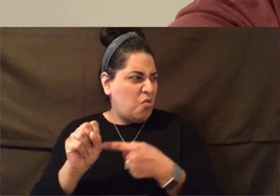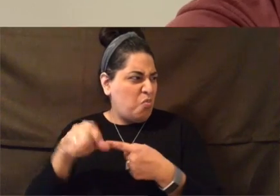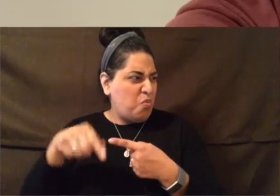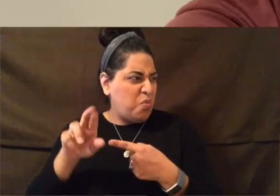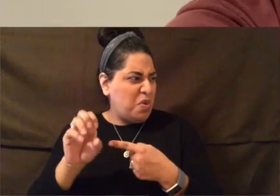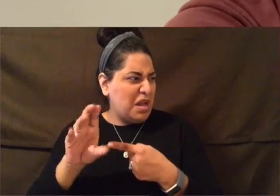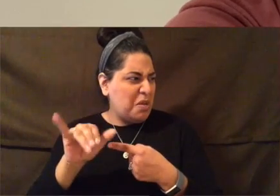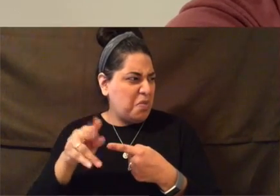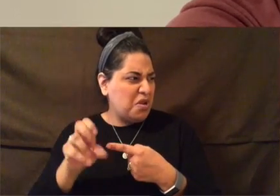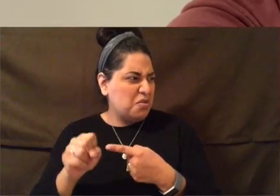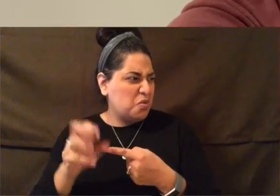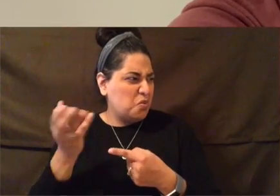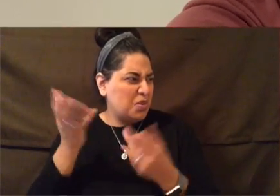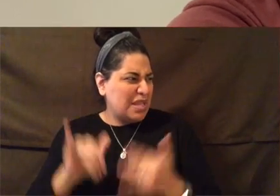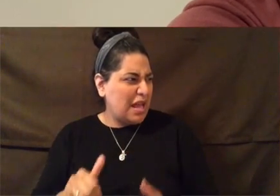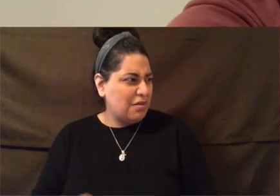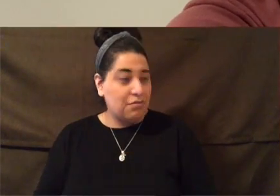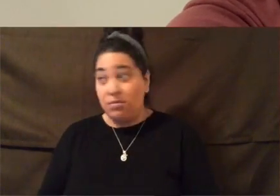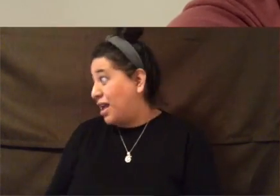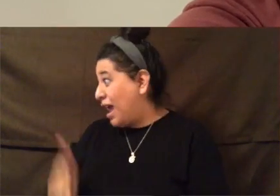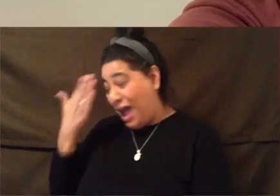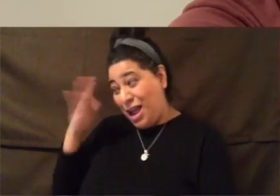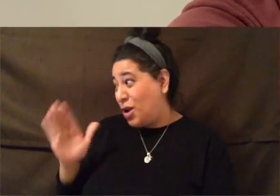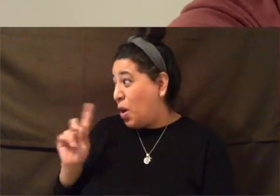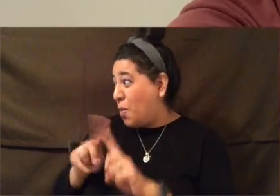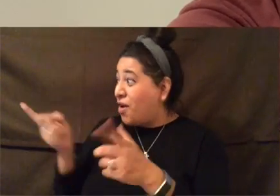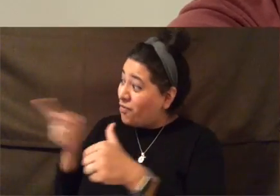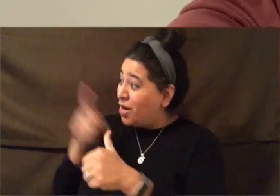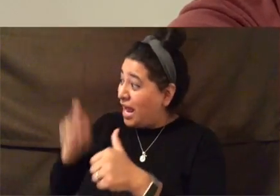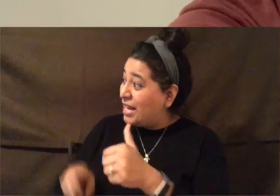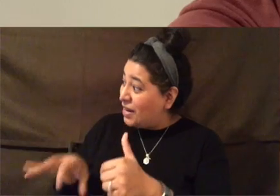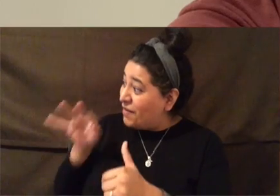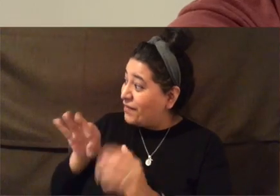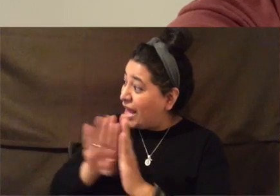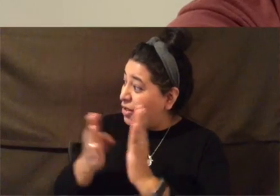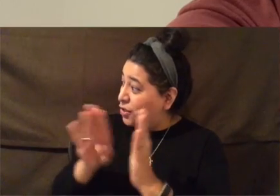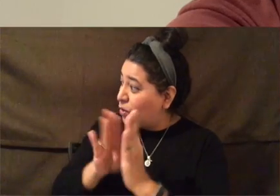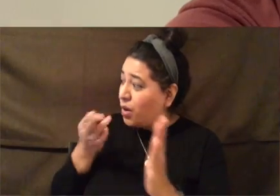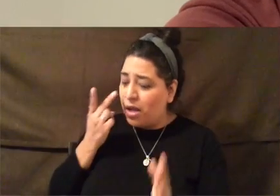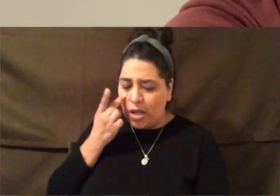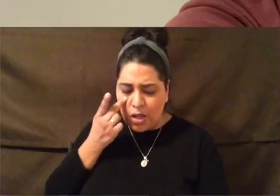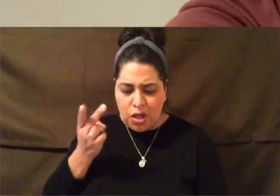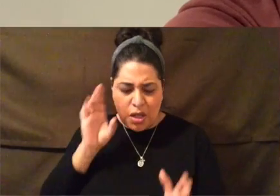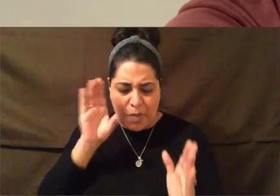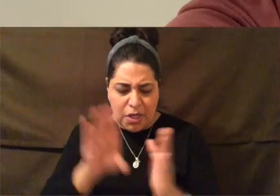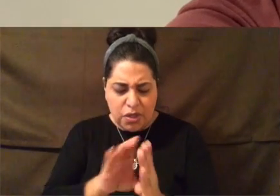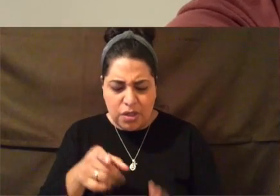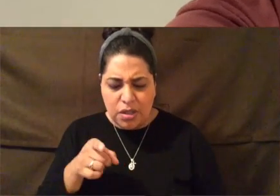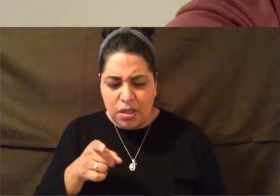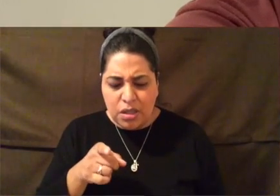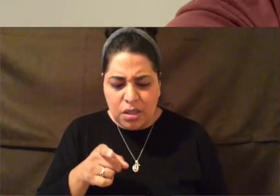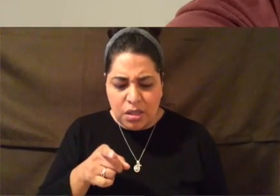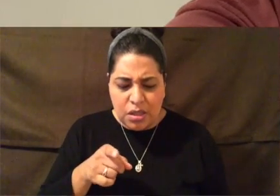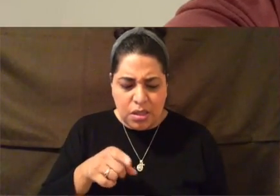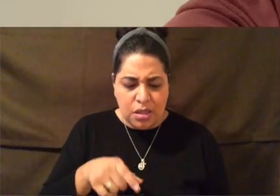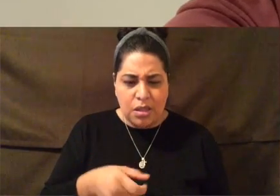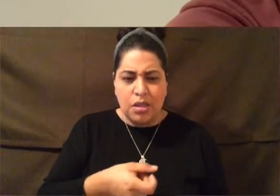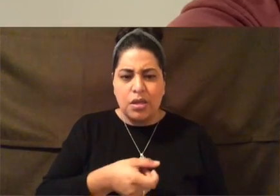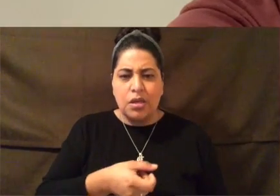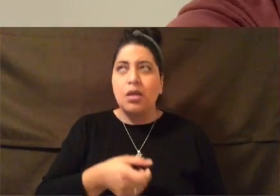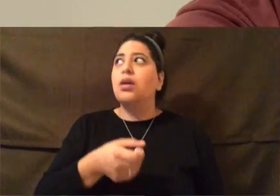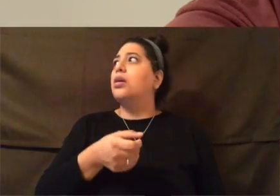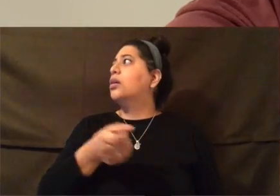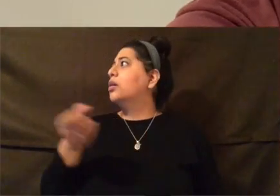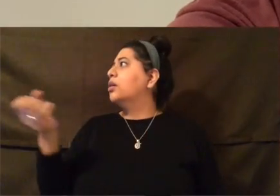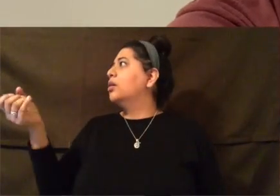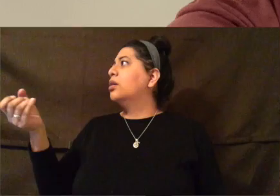know." "We'll find out," said Jack. "But first, we have to find the door." Jack looked at the picture carefully. Then he